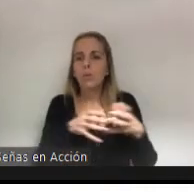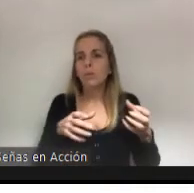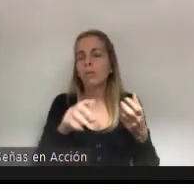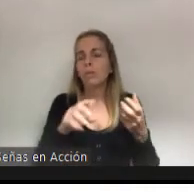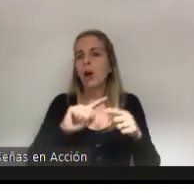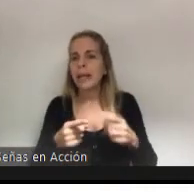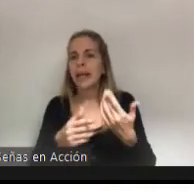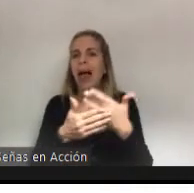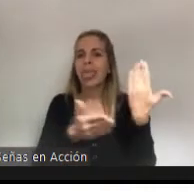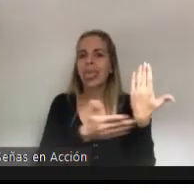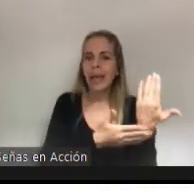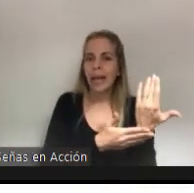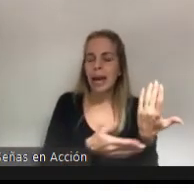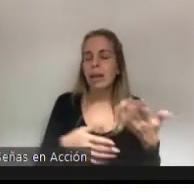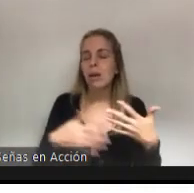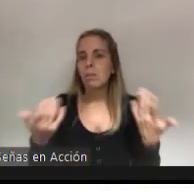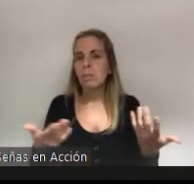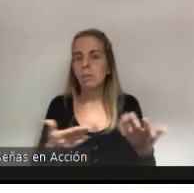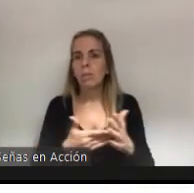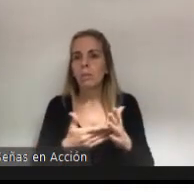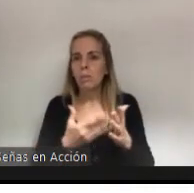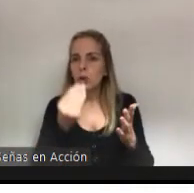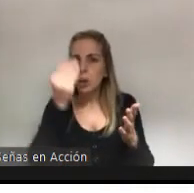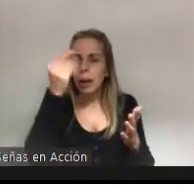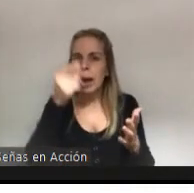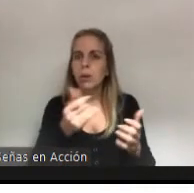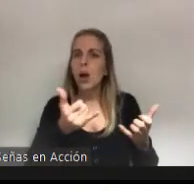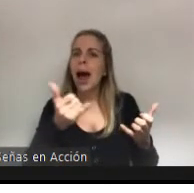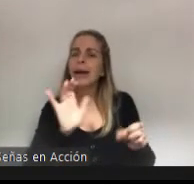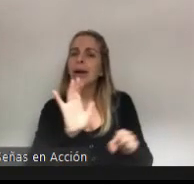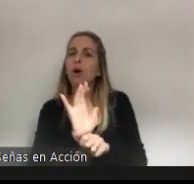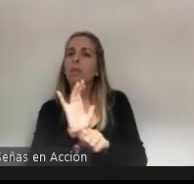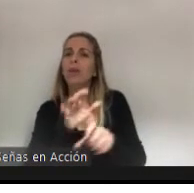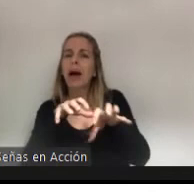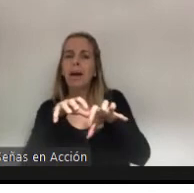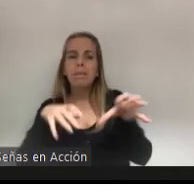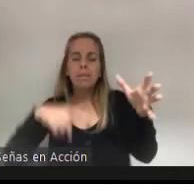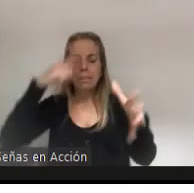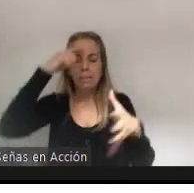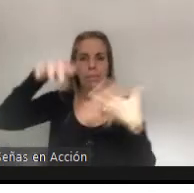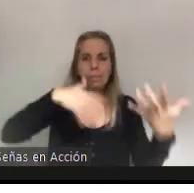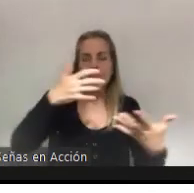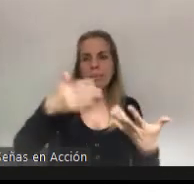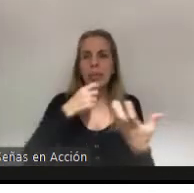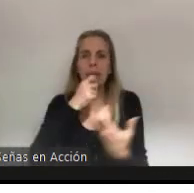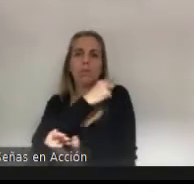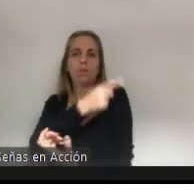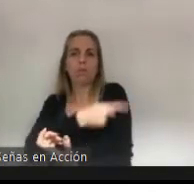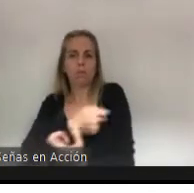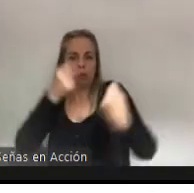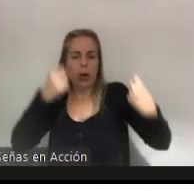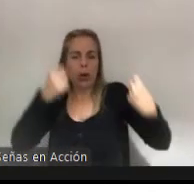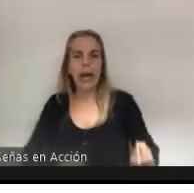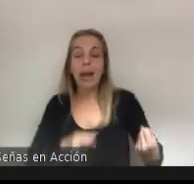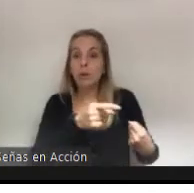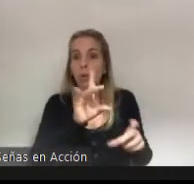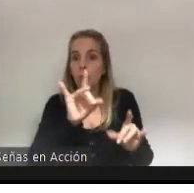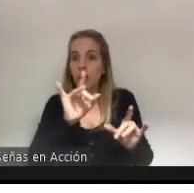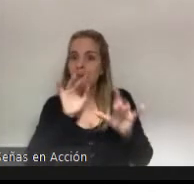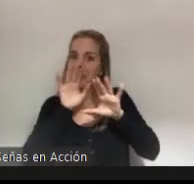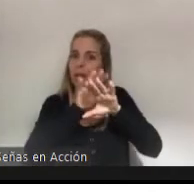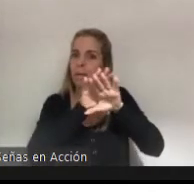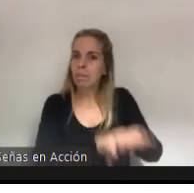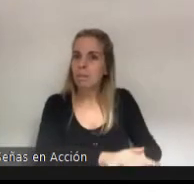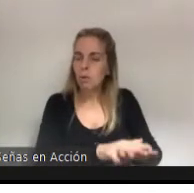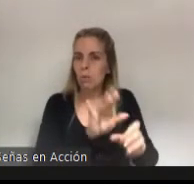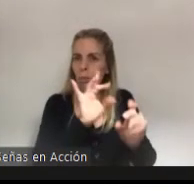or left-wing kind of thinking. There is this disciplinary, regulatory culture that is not